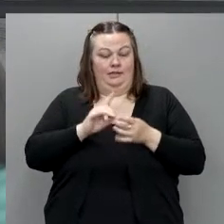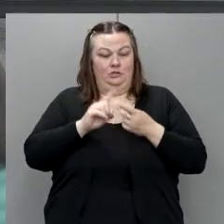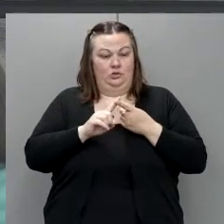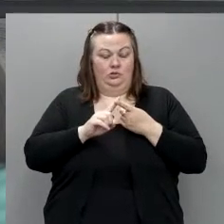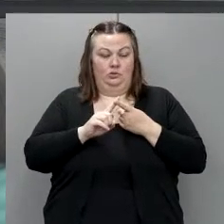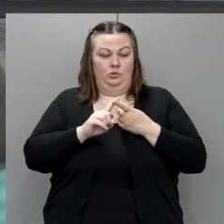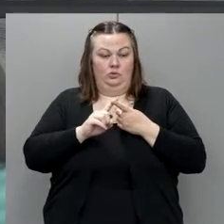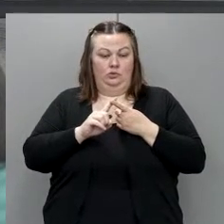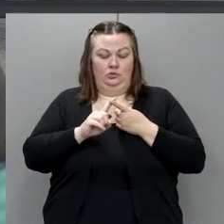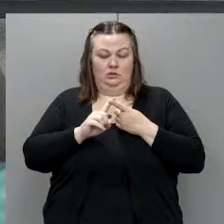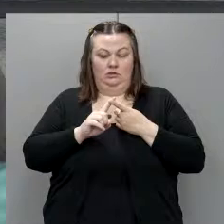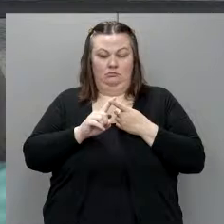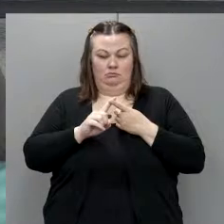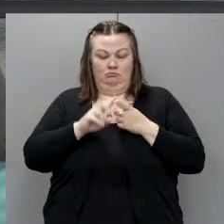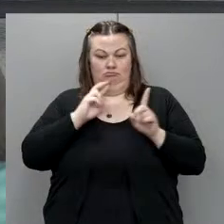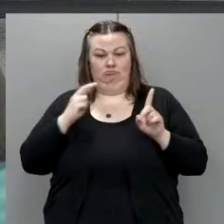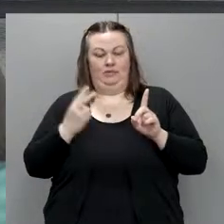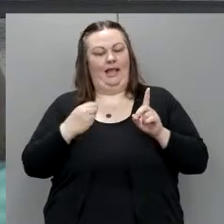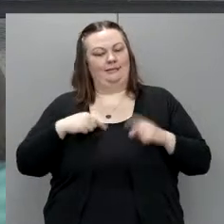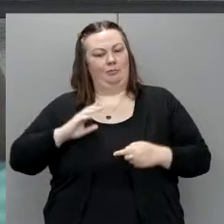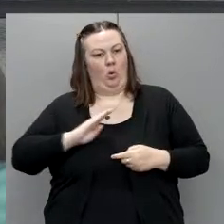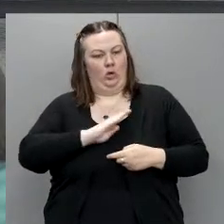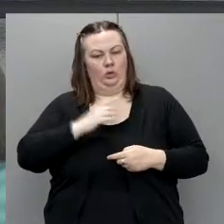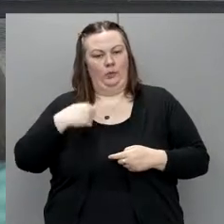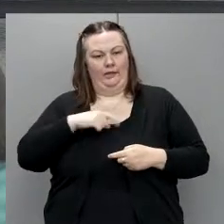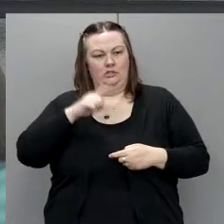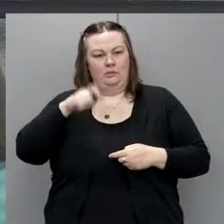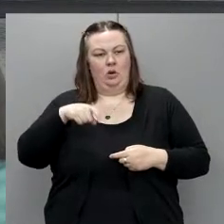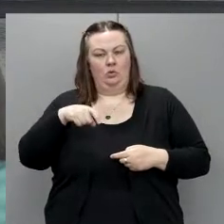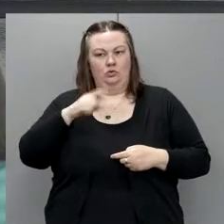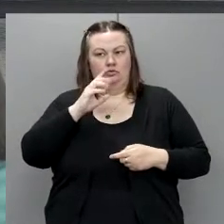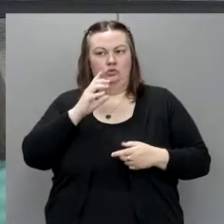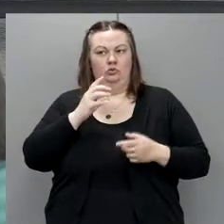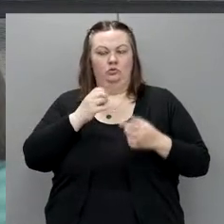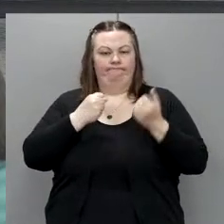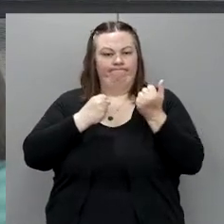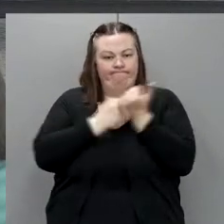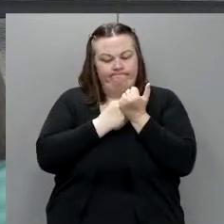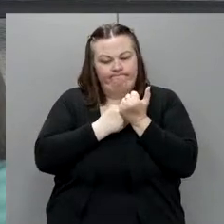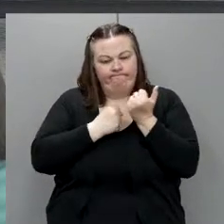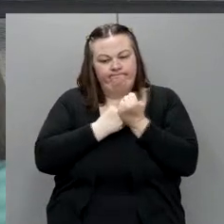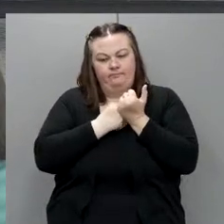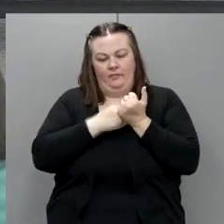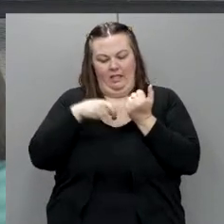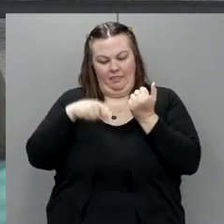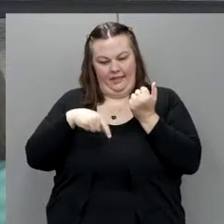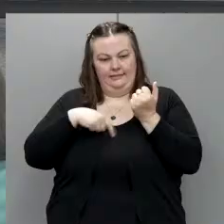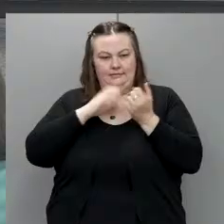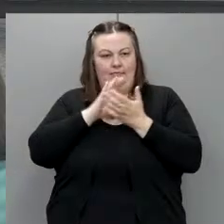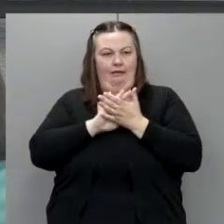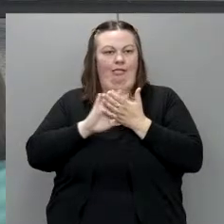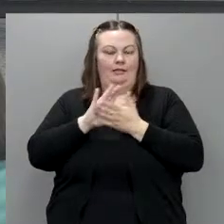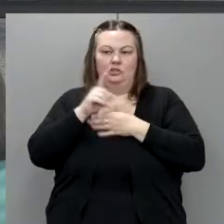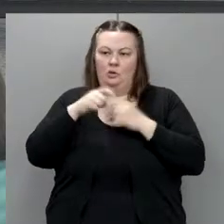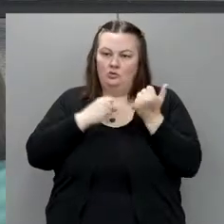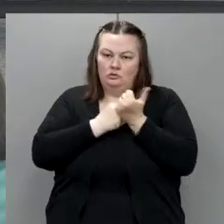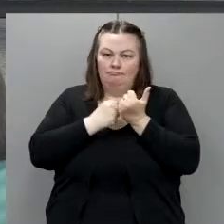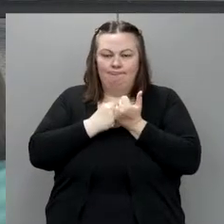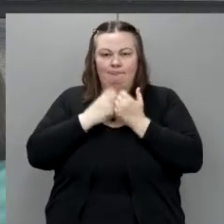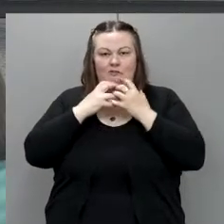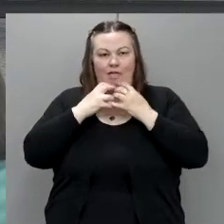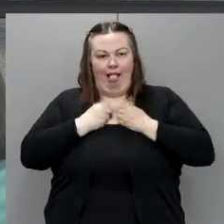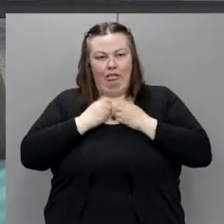optics, as a board, we are supposed to uphold this institution. We're supposed to uphold